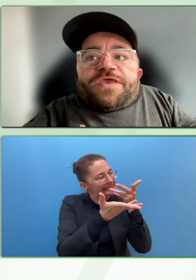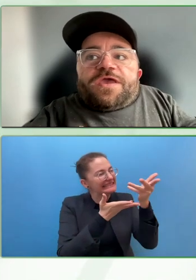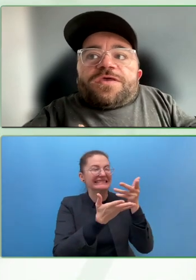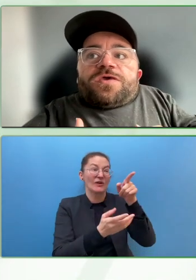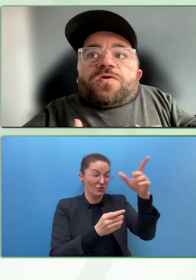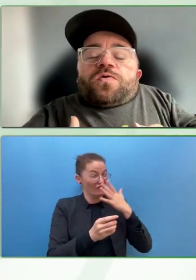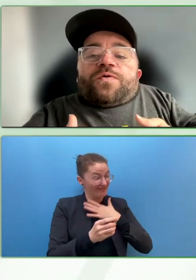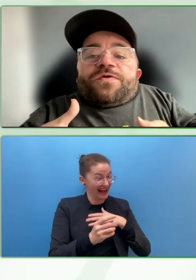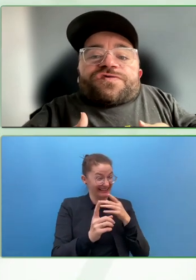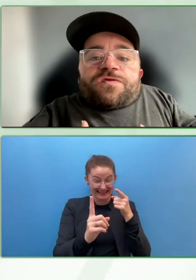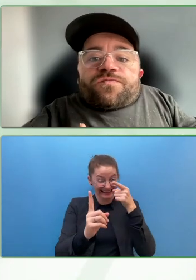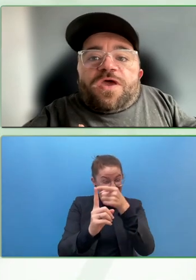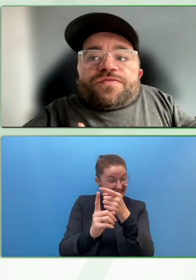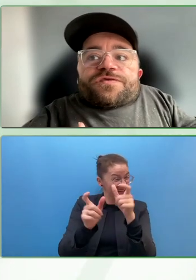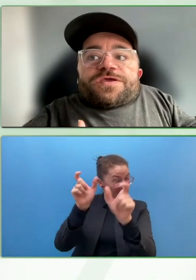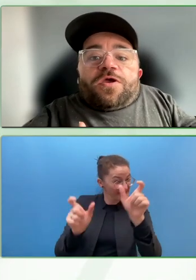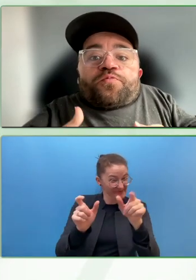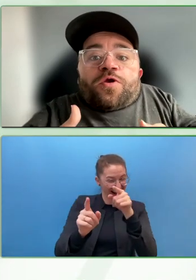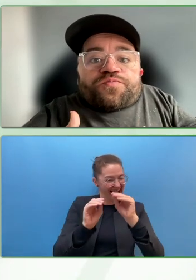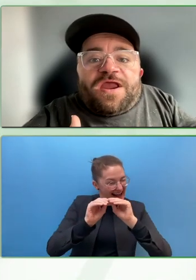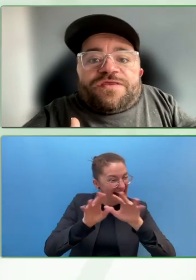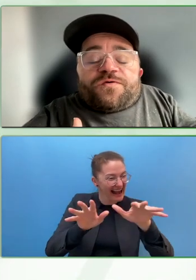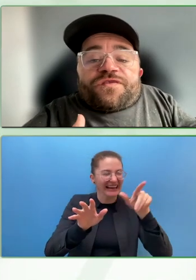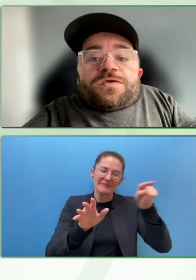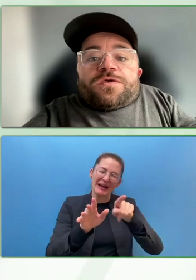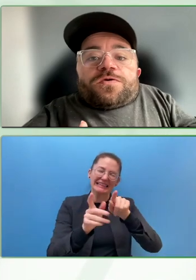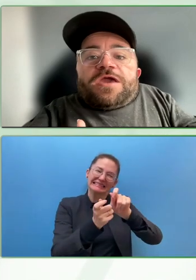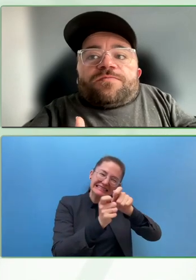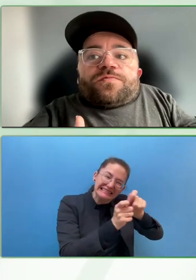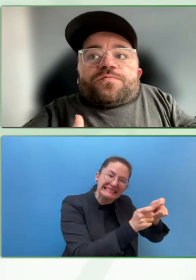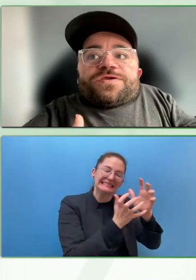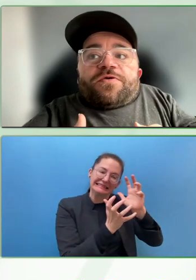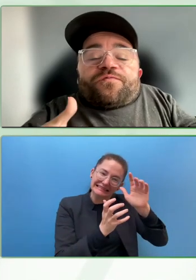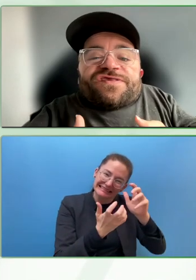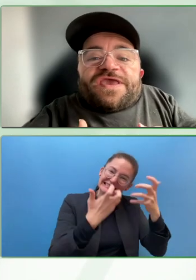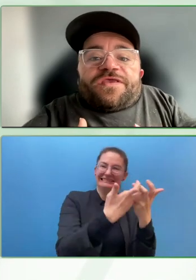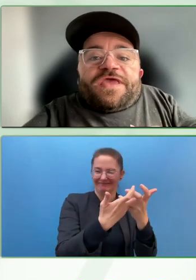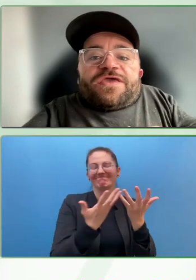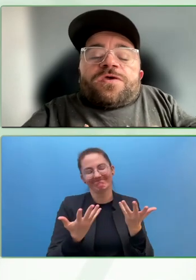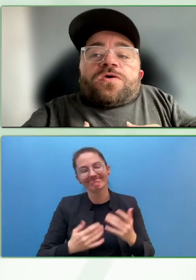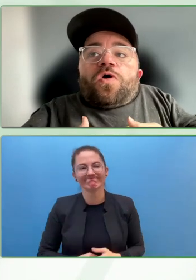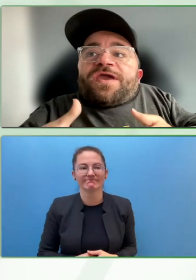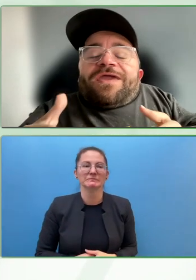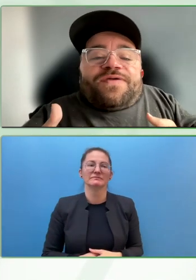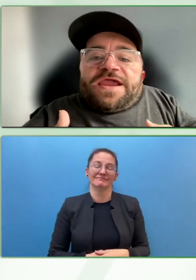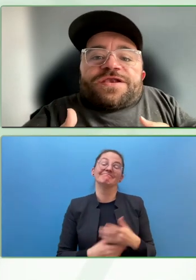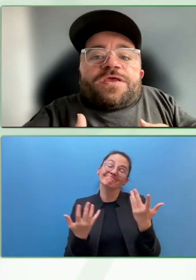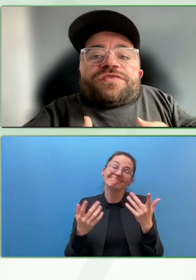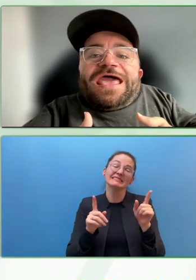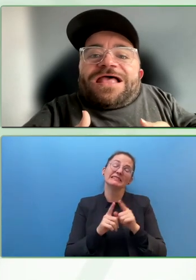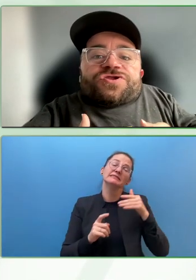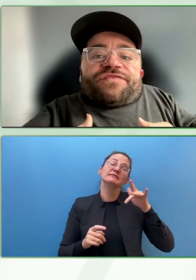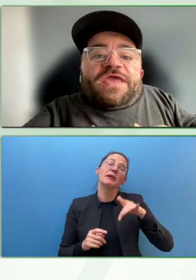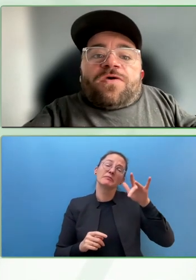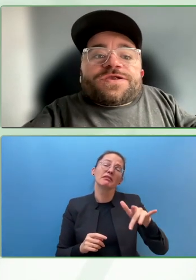say that we also sometimes, you know, approach brands with, you know, if we see that they've got a campaign